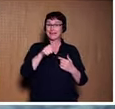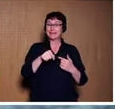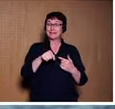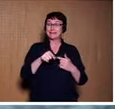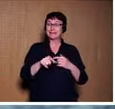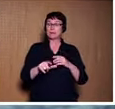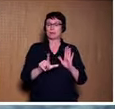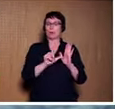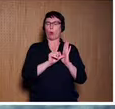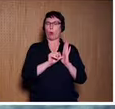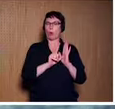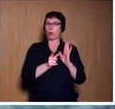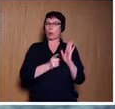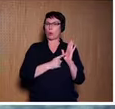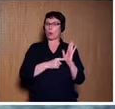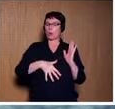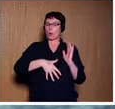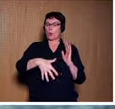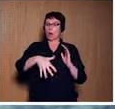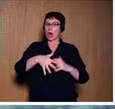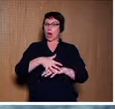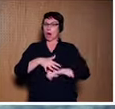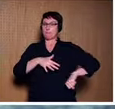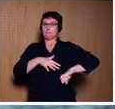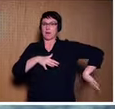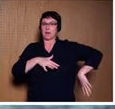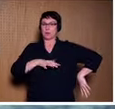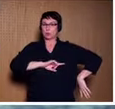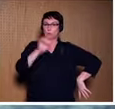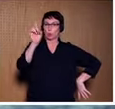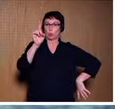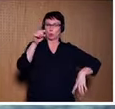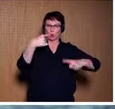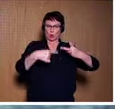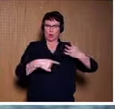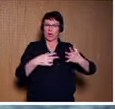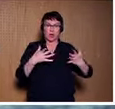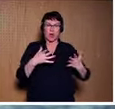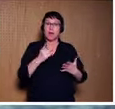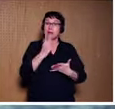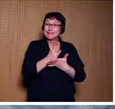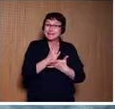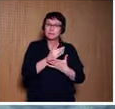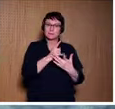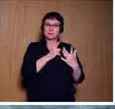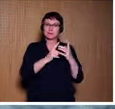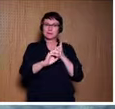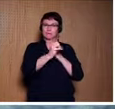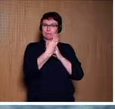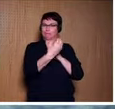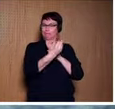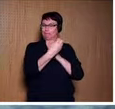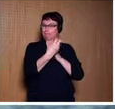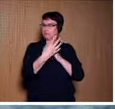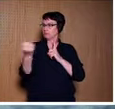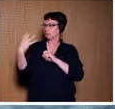happening everywhere, right? So that's like a very critical thing to understand. It's well funded, there are bot armies for hire, there are